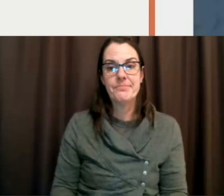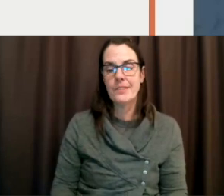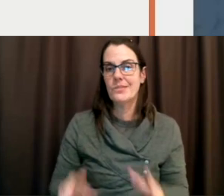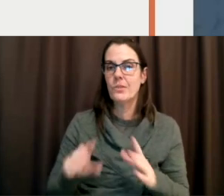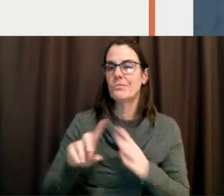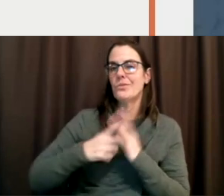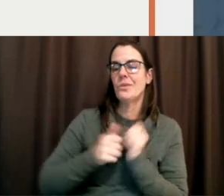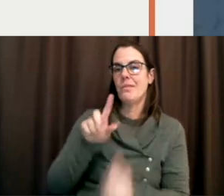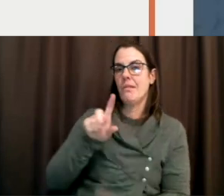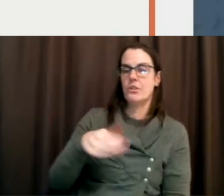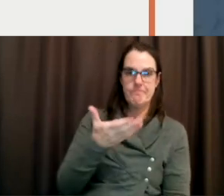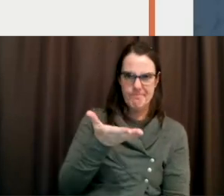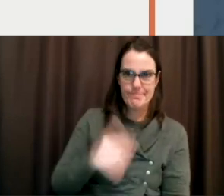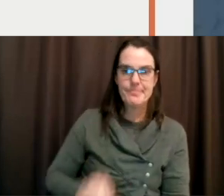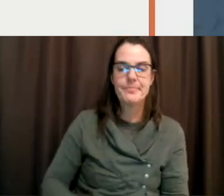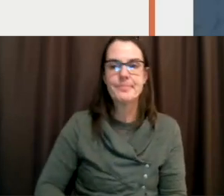here.